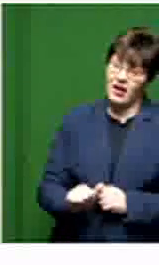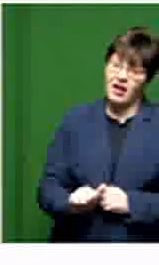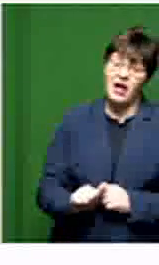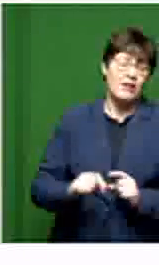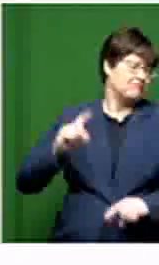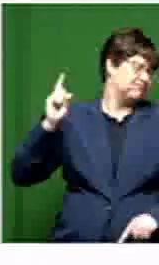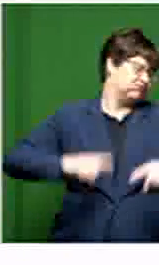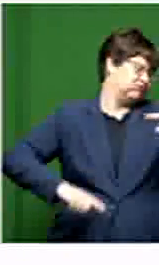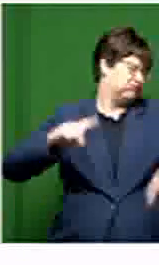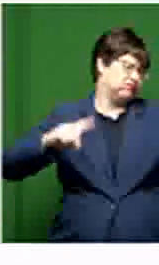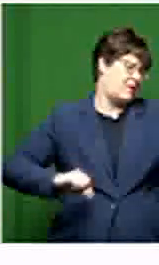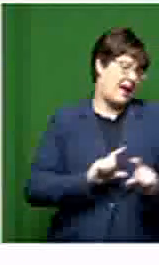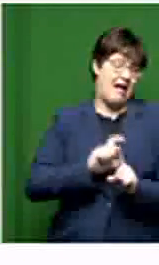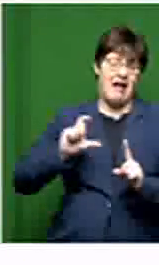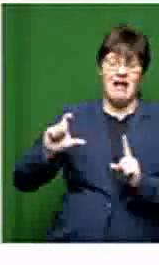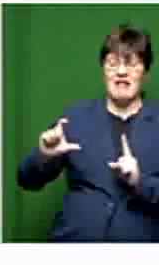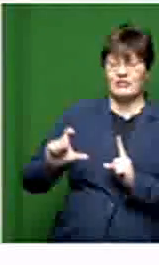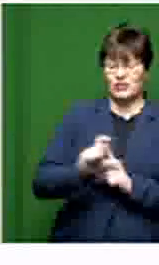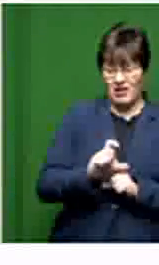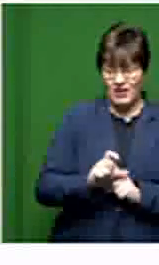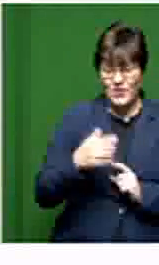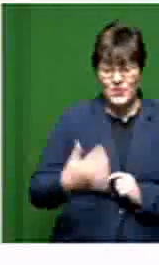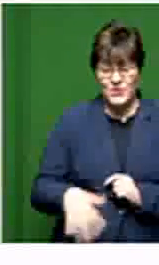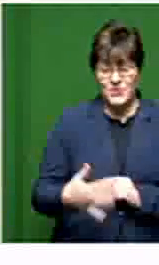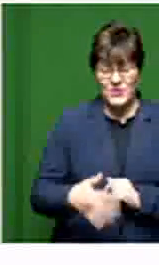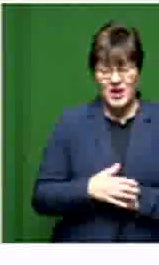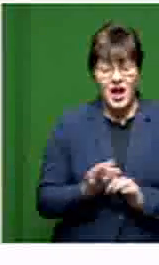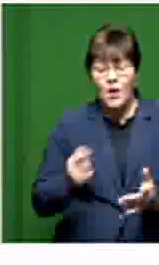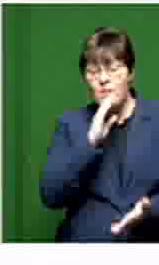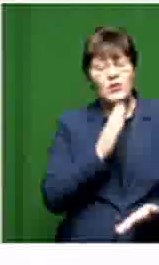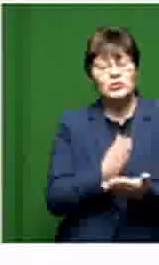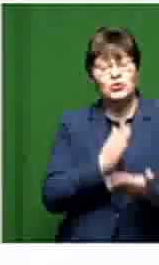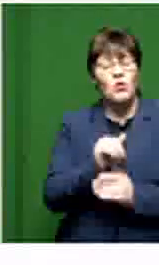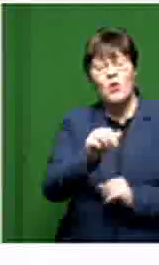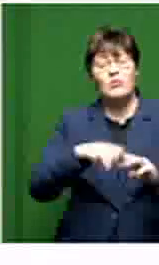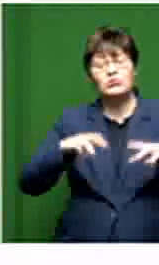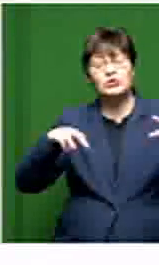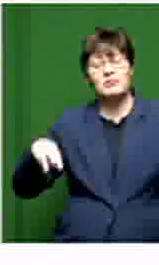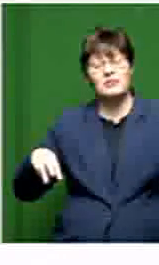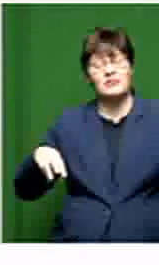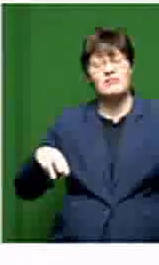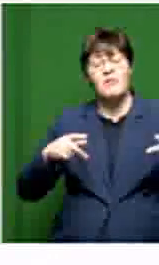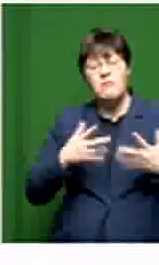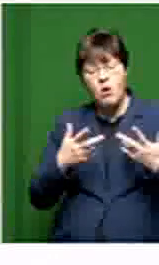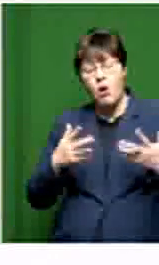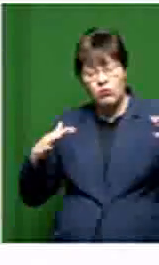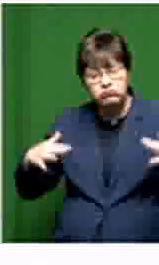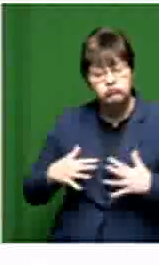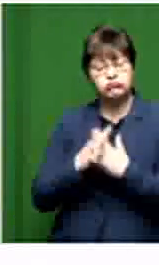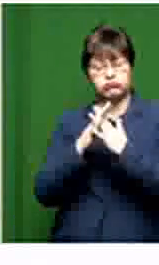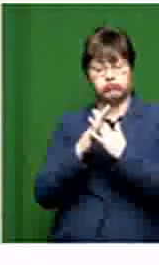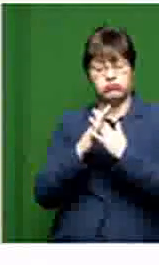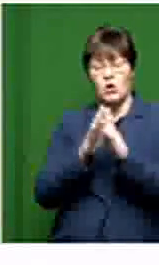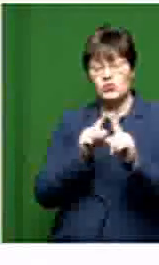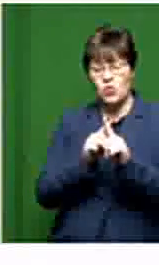extraordinarily diverse cultural base. How do you ensure that, your museums become a point of unity